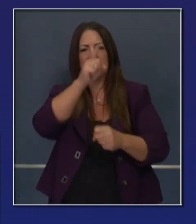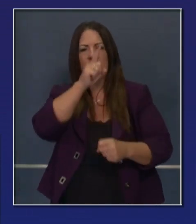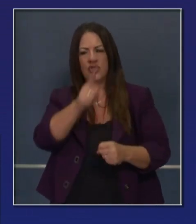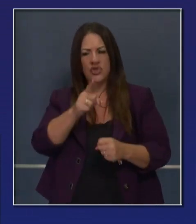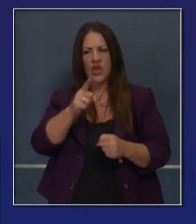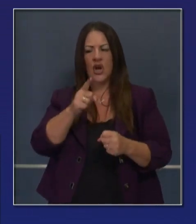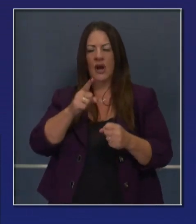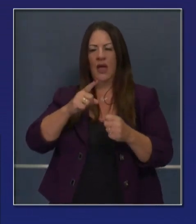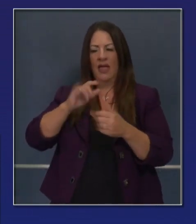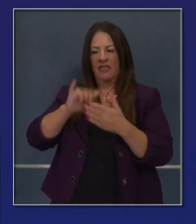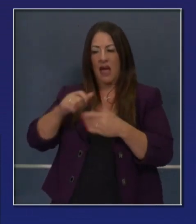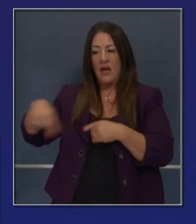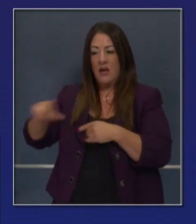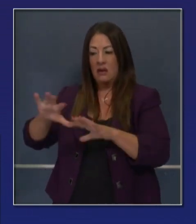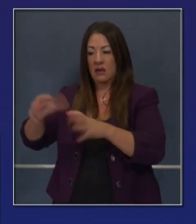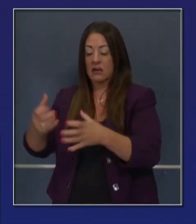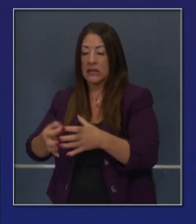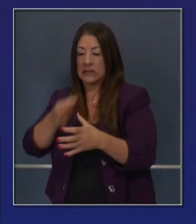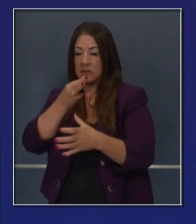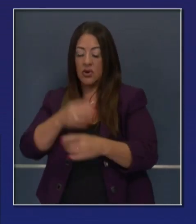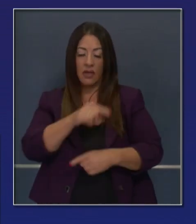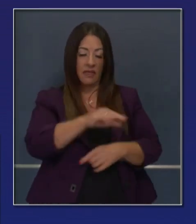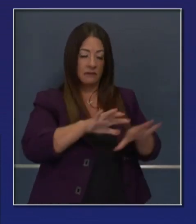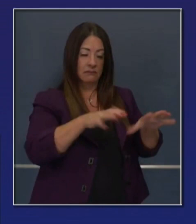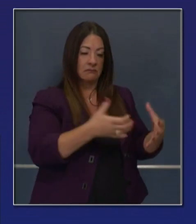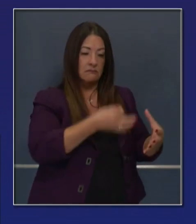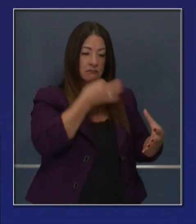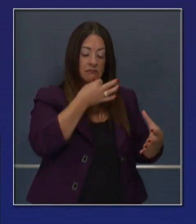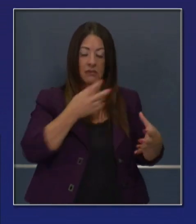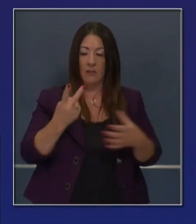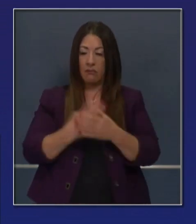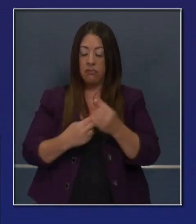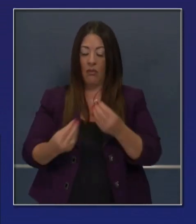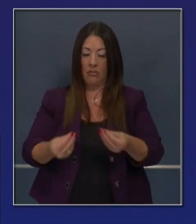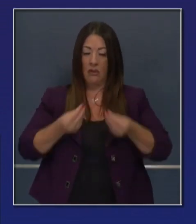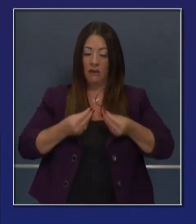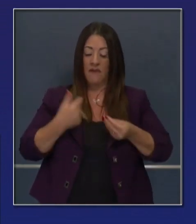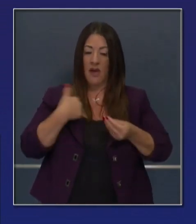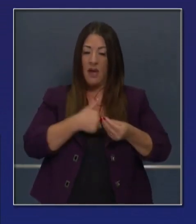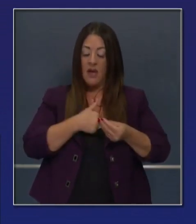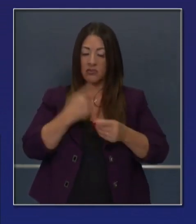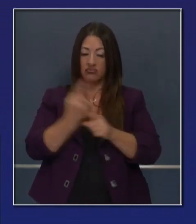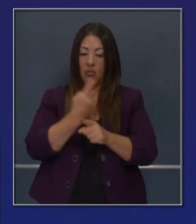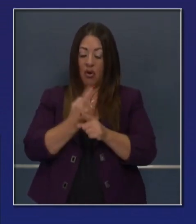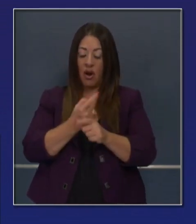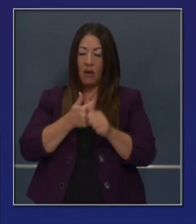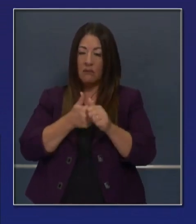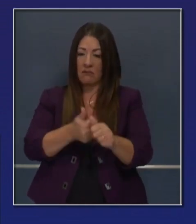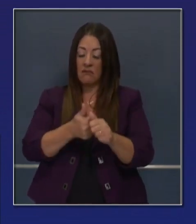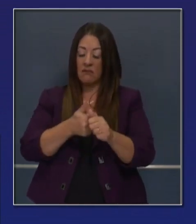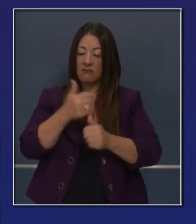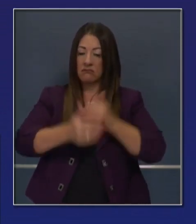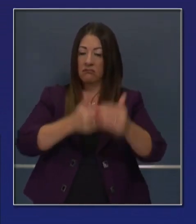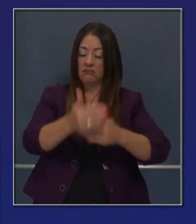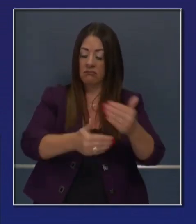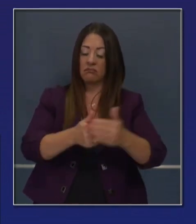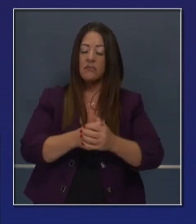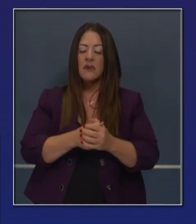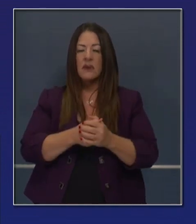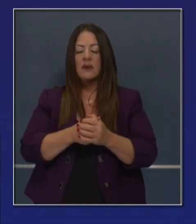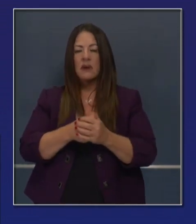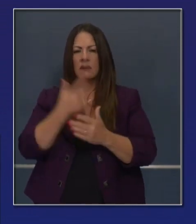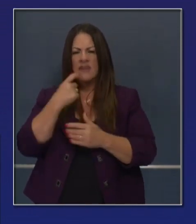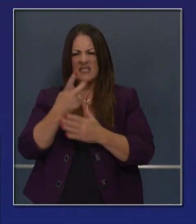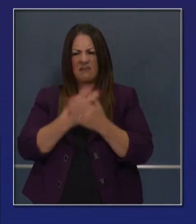to be guided by experts in immunization, of course, but also geriatrics, which is foundational, ethics, epidemiology, and again,